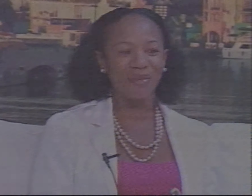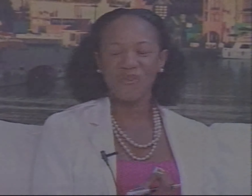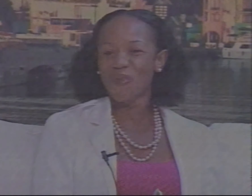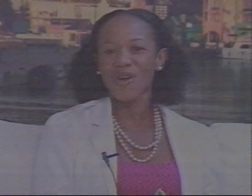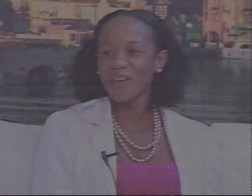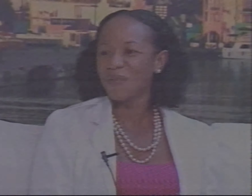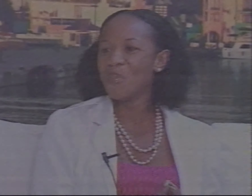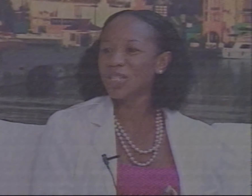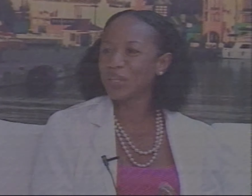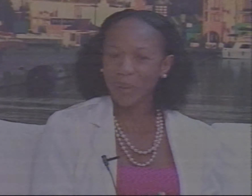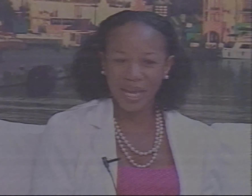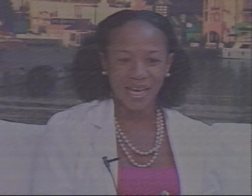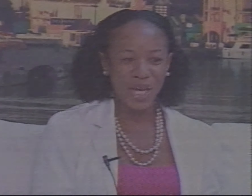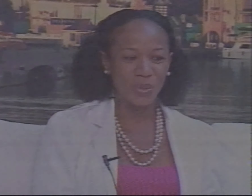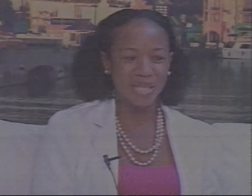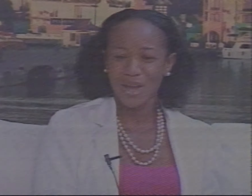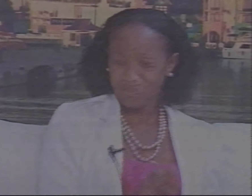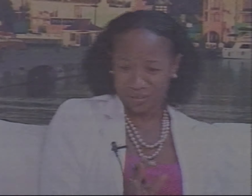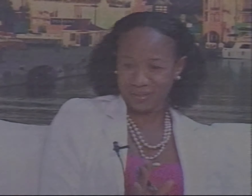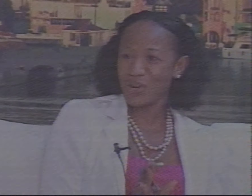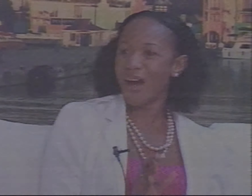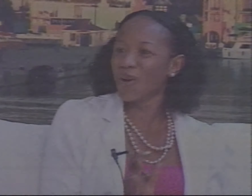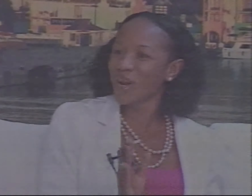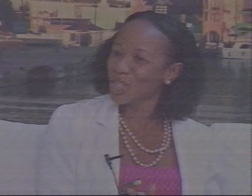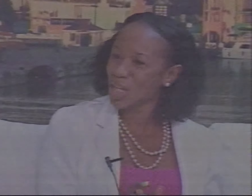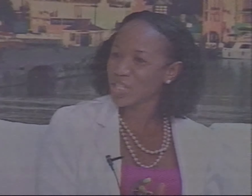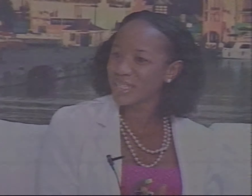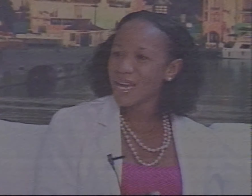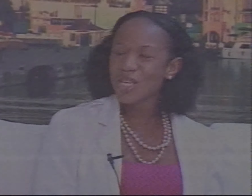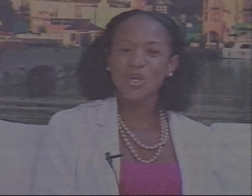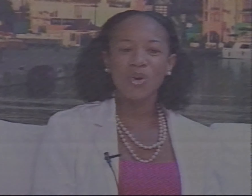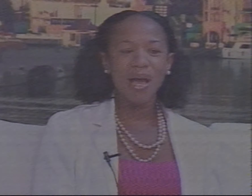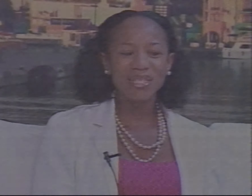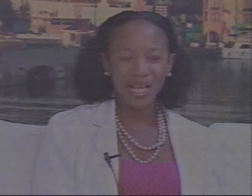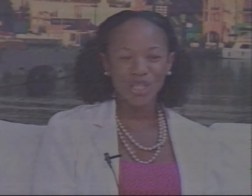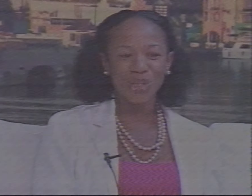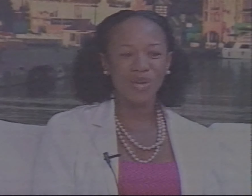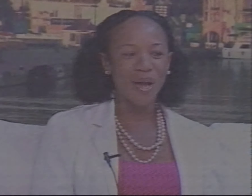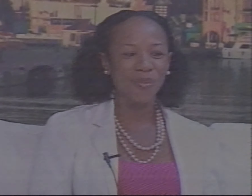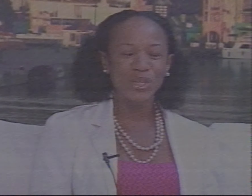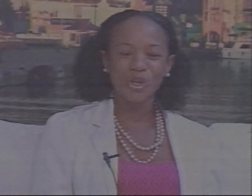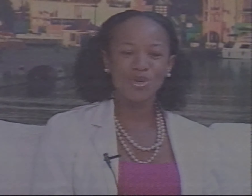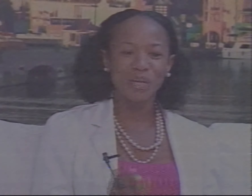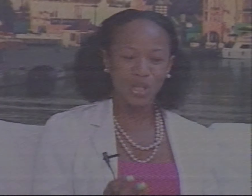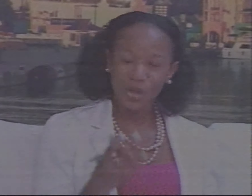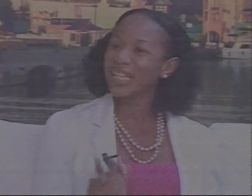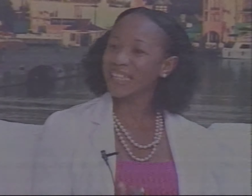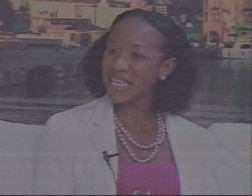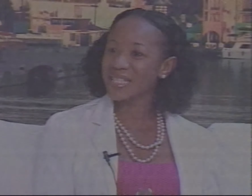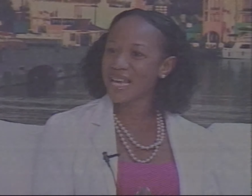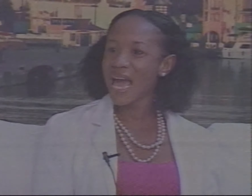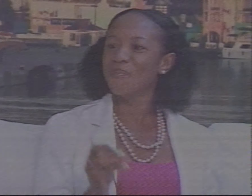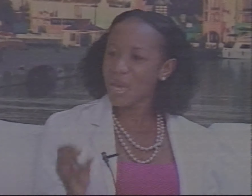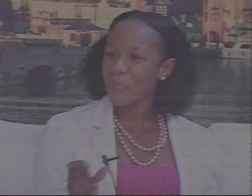And before, if you mentioned pig, it was like, you know, I don't want to touch it. Mm-hmm. So I'm telling you, you know, you can look like